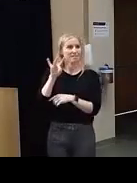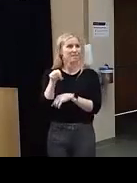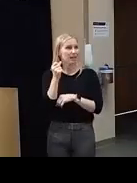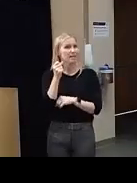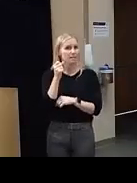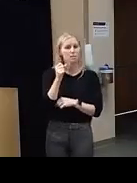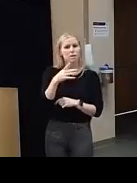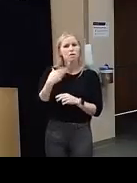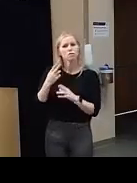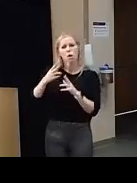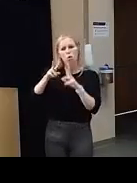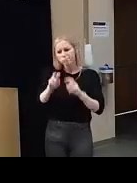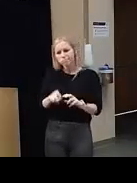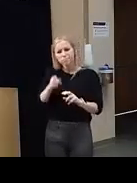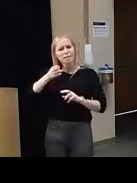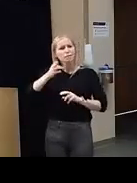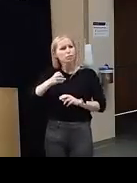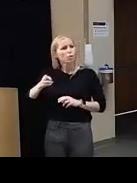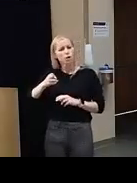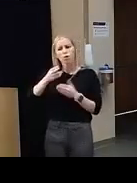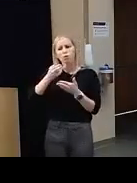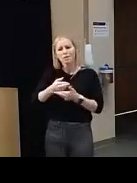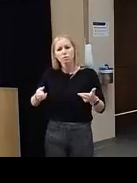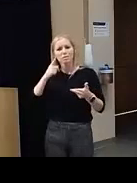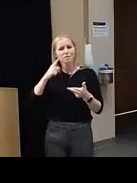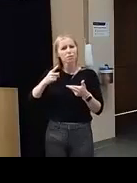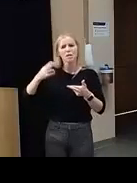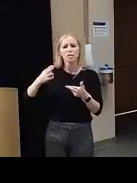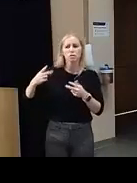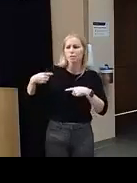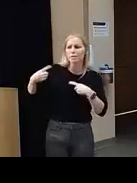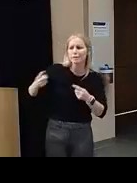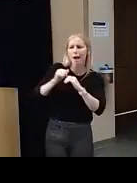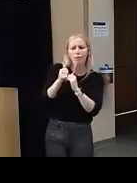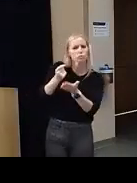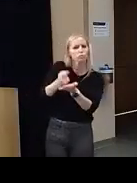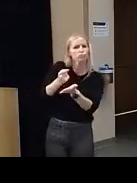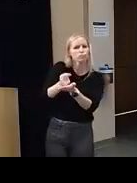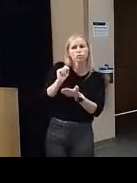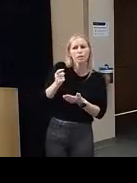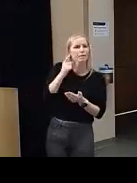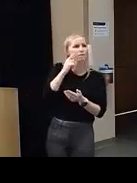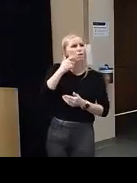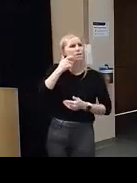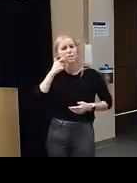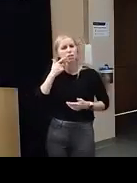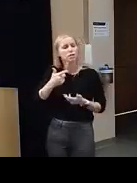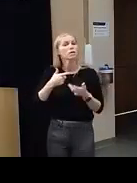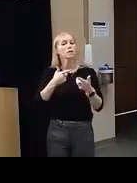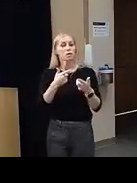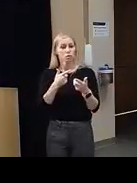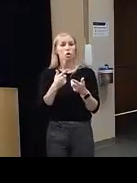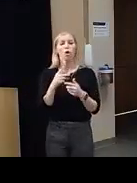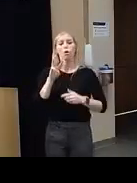When you look at historical resources for history of addiction treatment, one of the most important ones is the works of